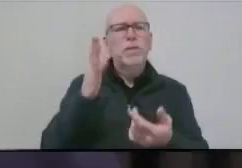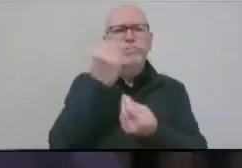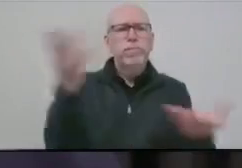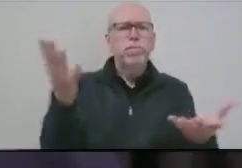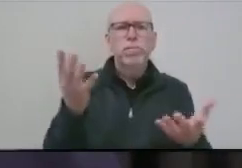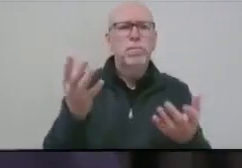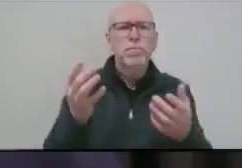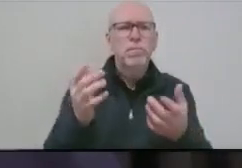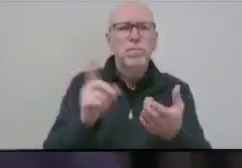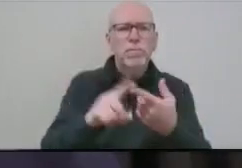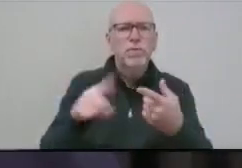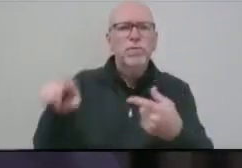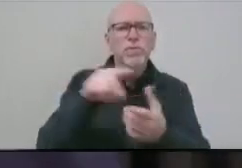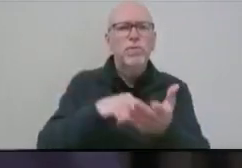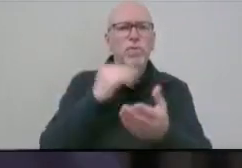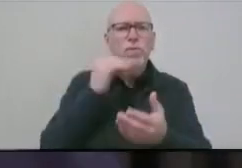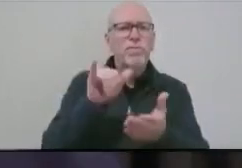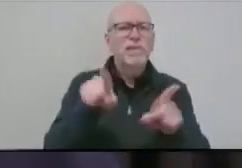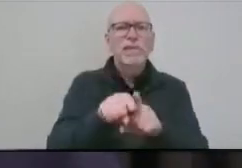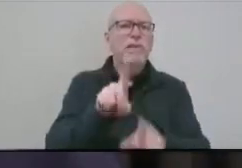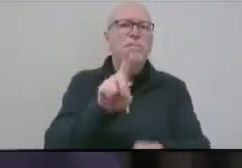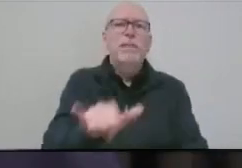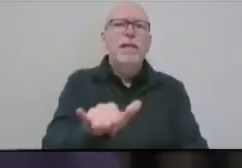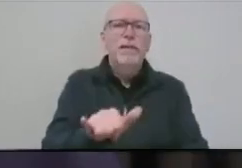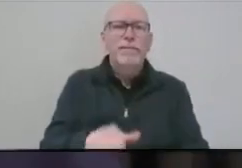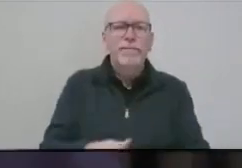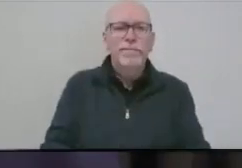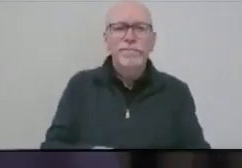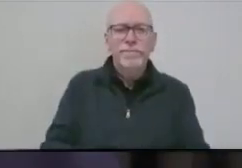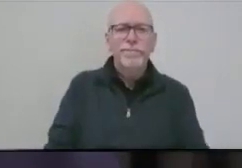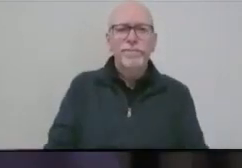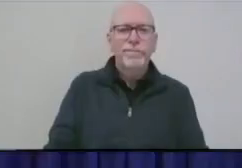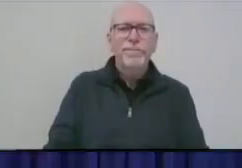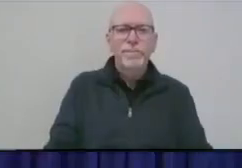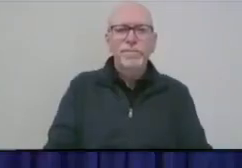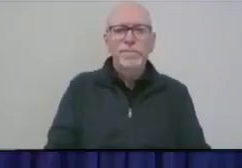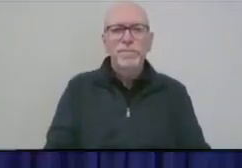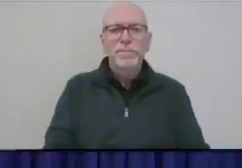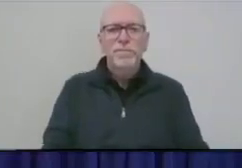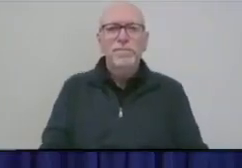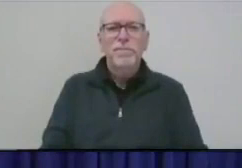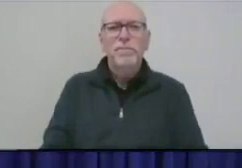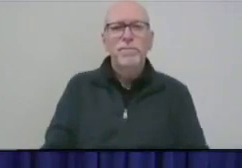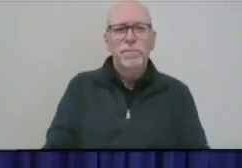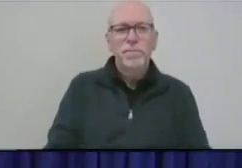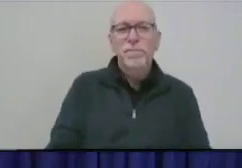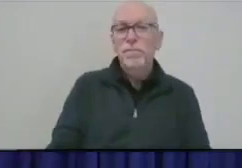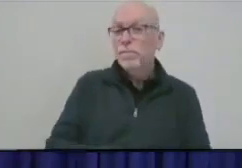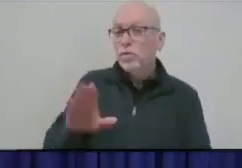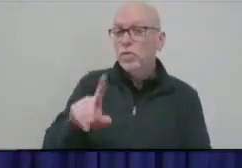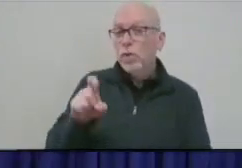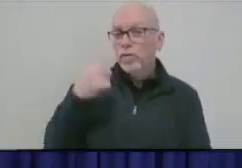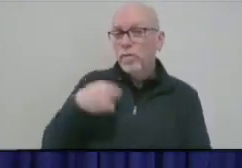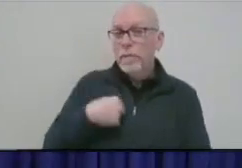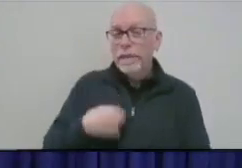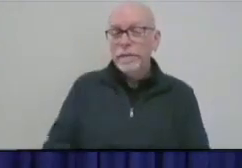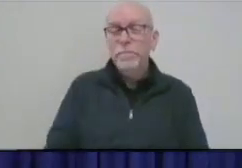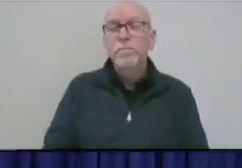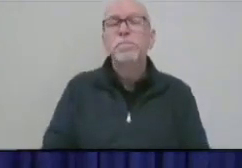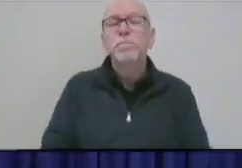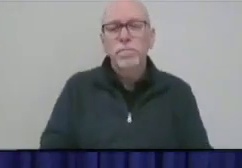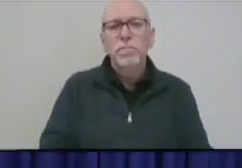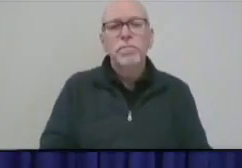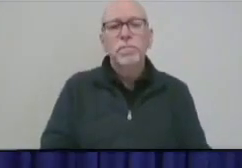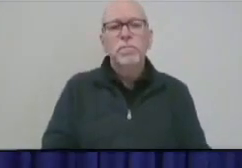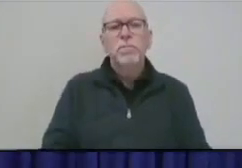guidelines probably that day, if not sooner. And you had one for me, Whitney. Kind of